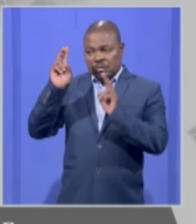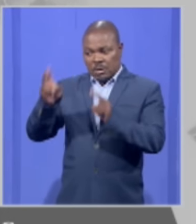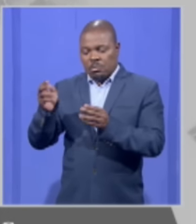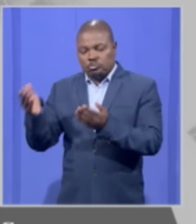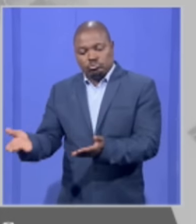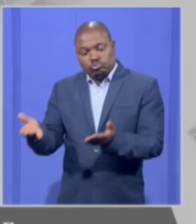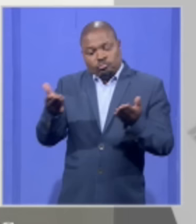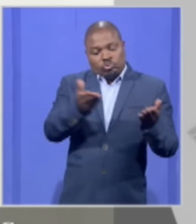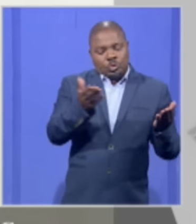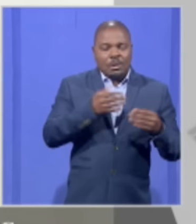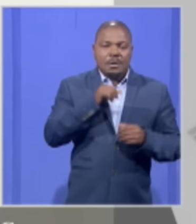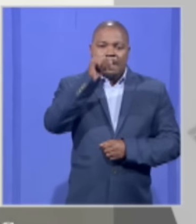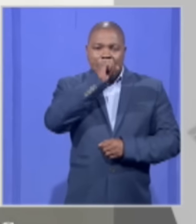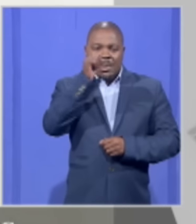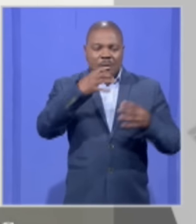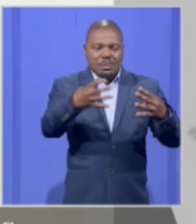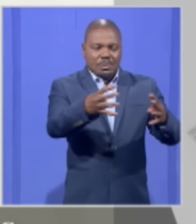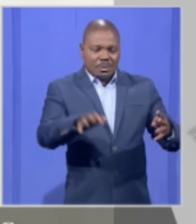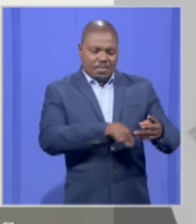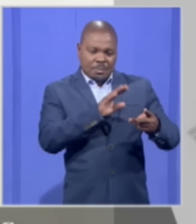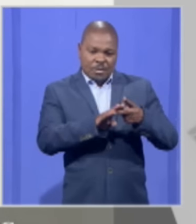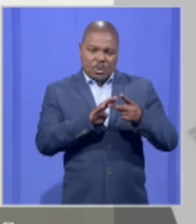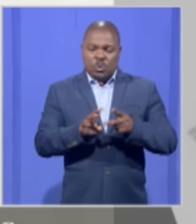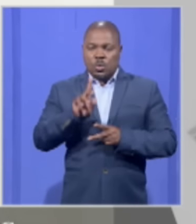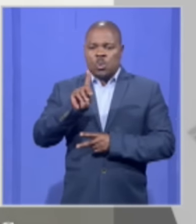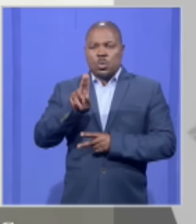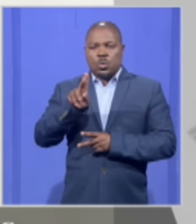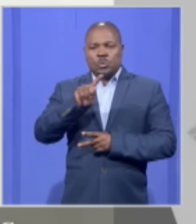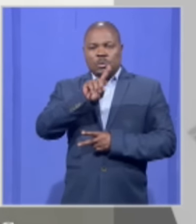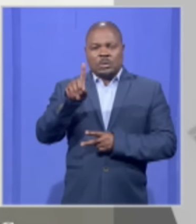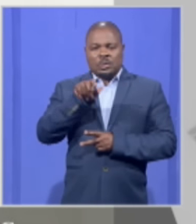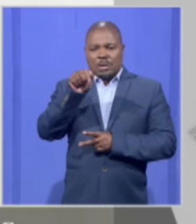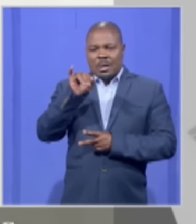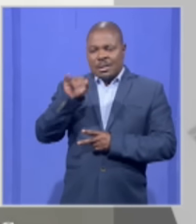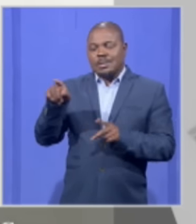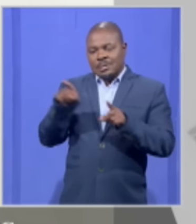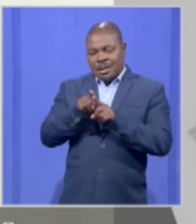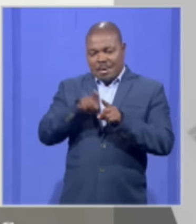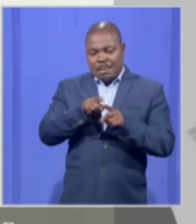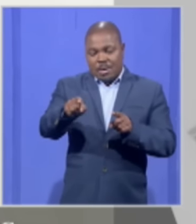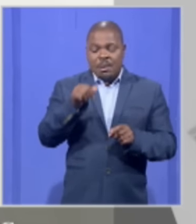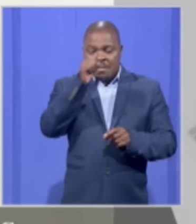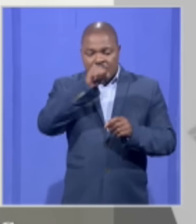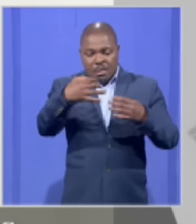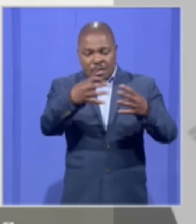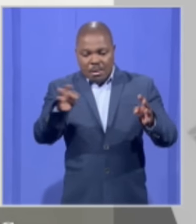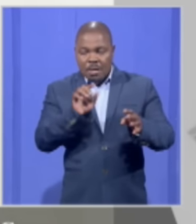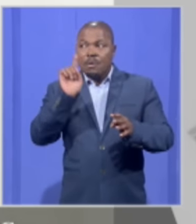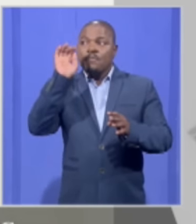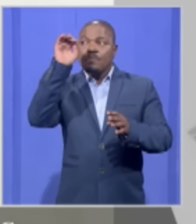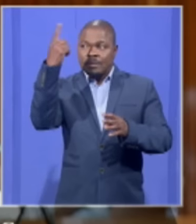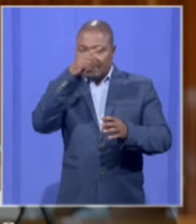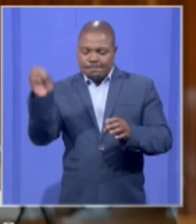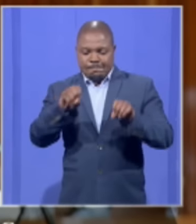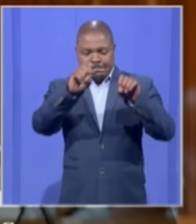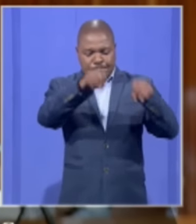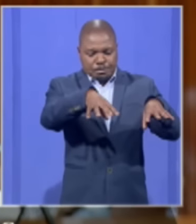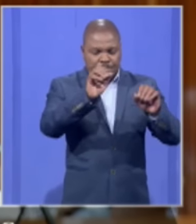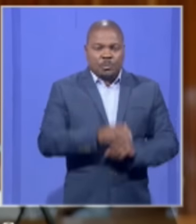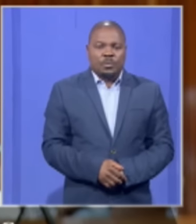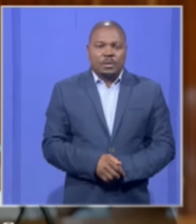lesakeng la dikolobe. Setopo sa ga Khudzai Ndlovu se latlhetswe ka mo teng ga hoko ya dikolobe letsatsi le le latelang. On